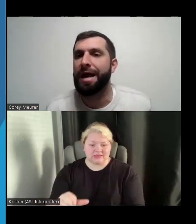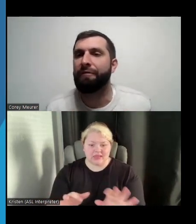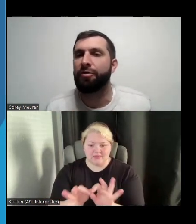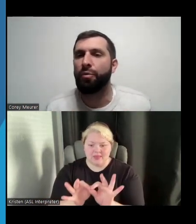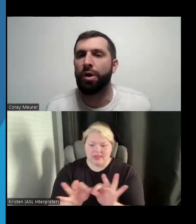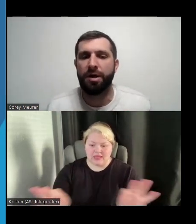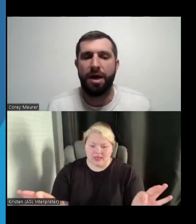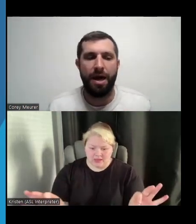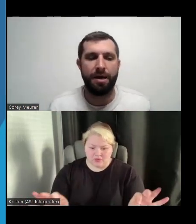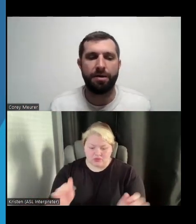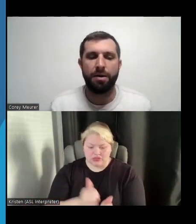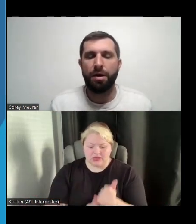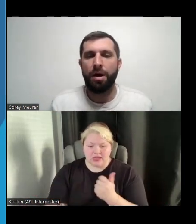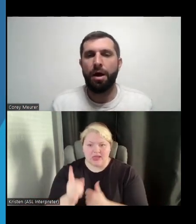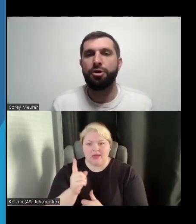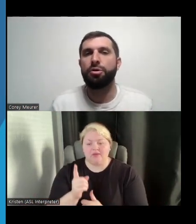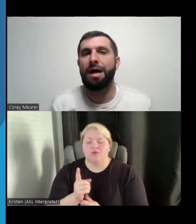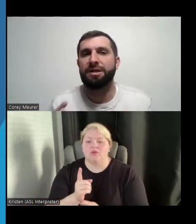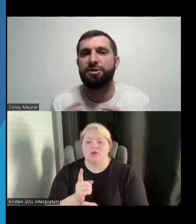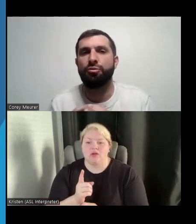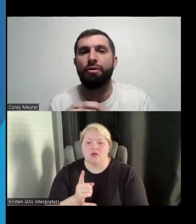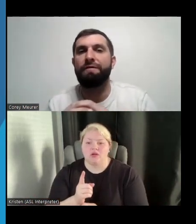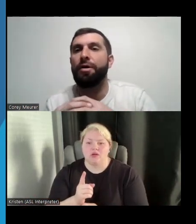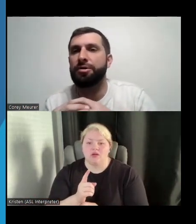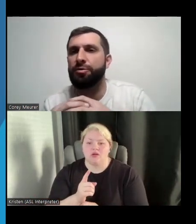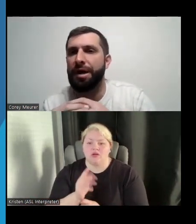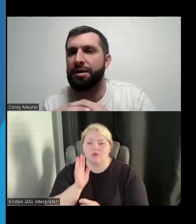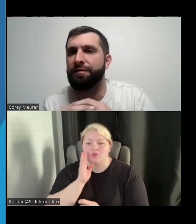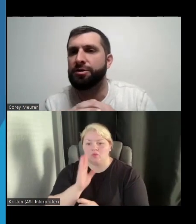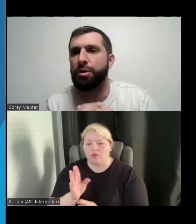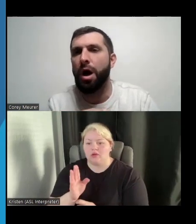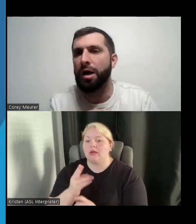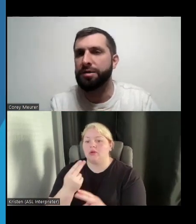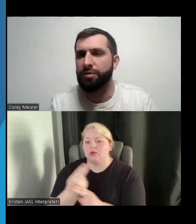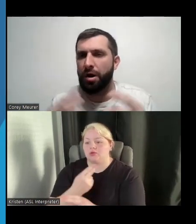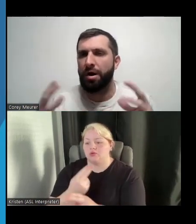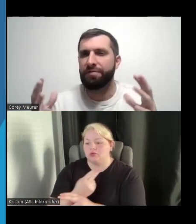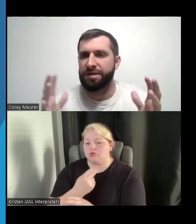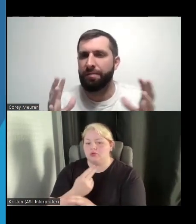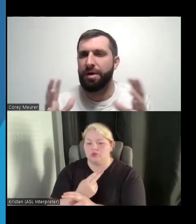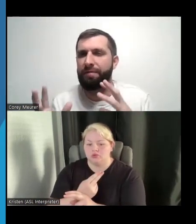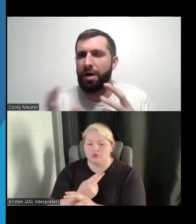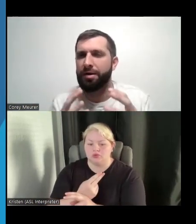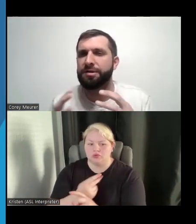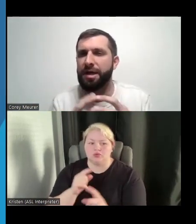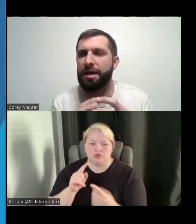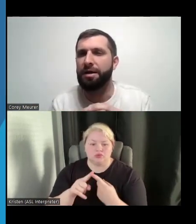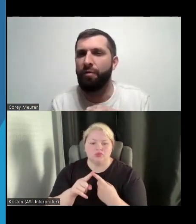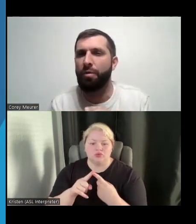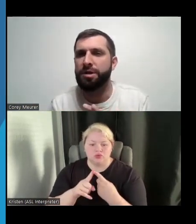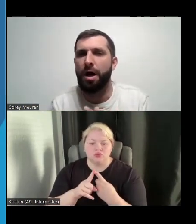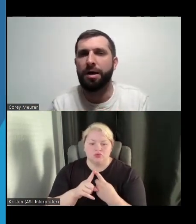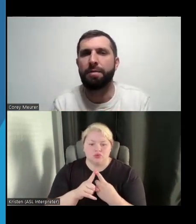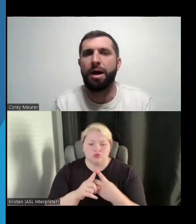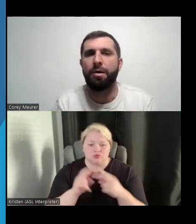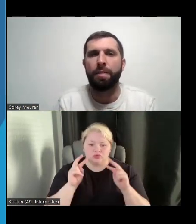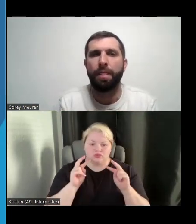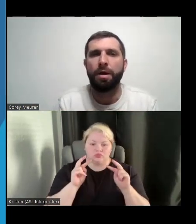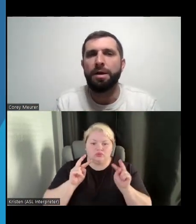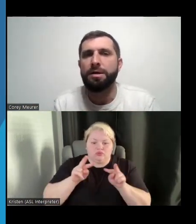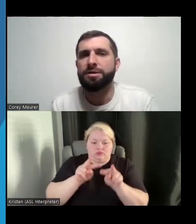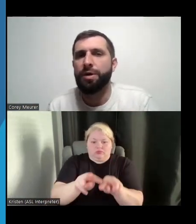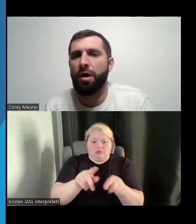language that everyone can utilize to refer to an individual on? So we all have the same kind of understanding of what we're talking